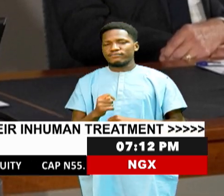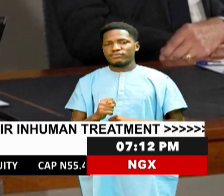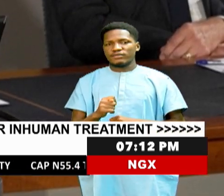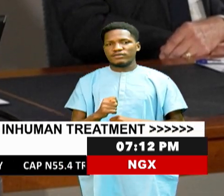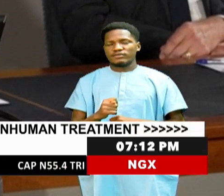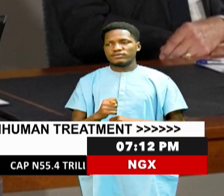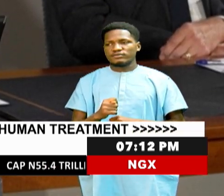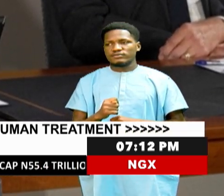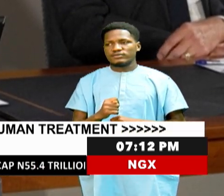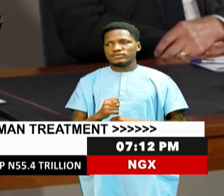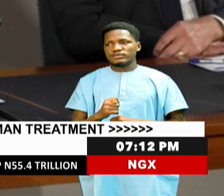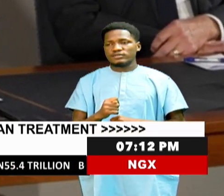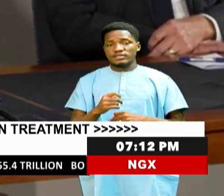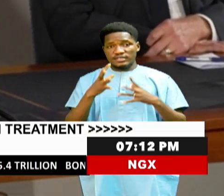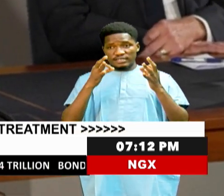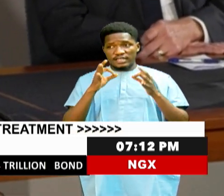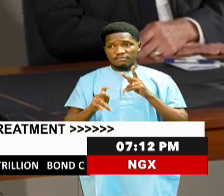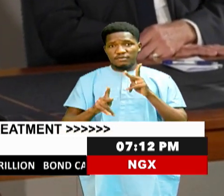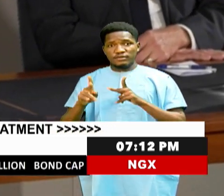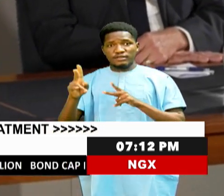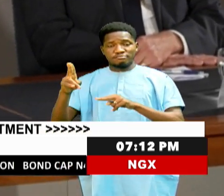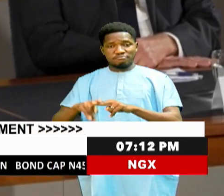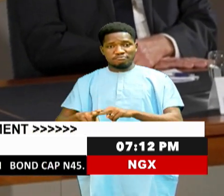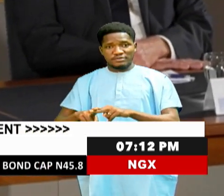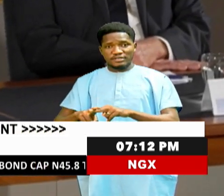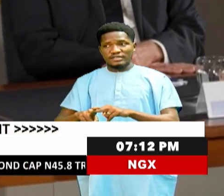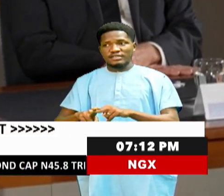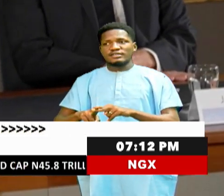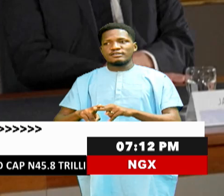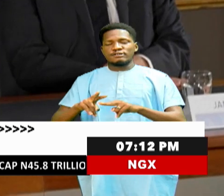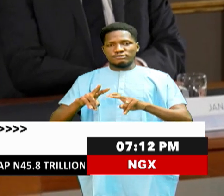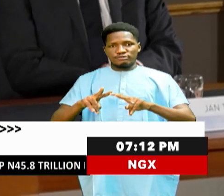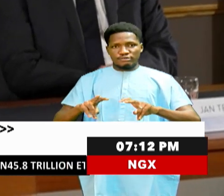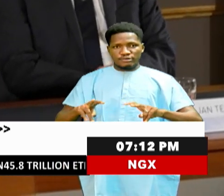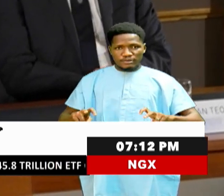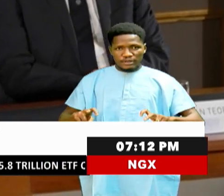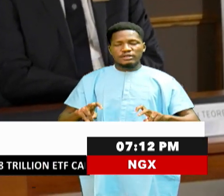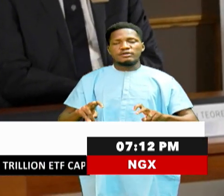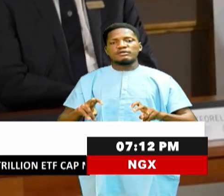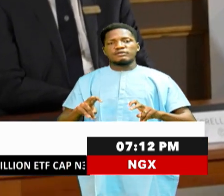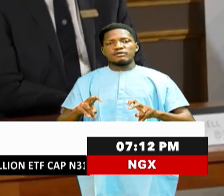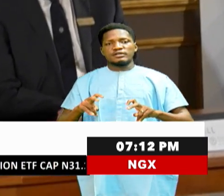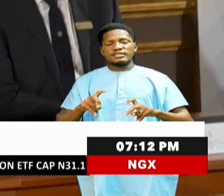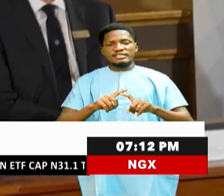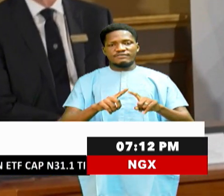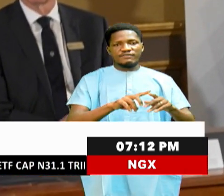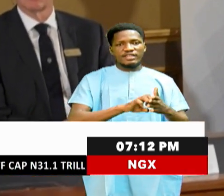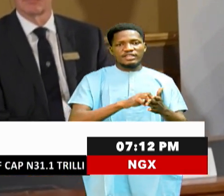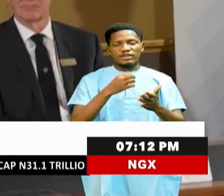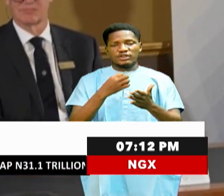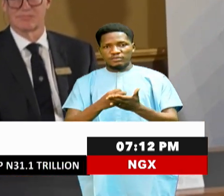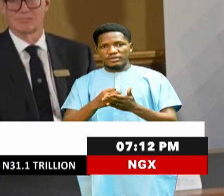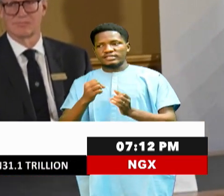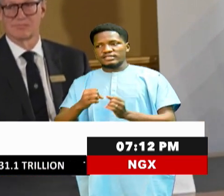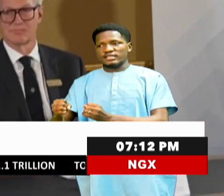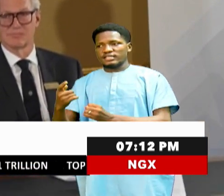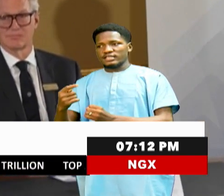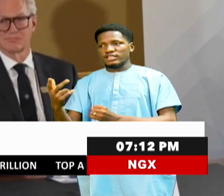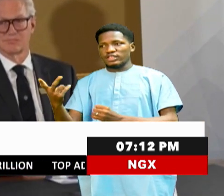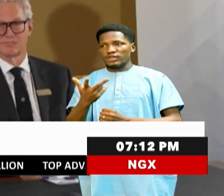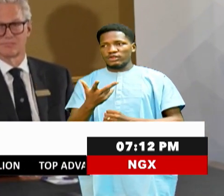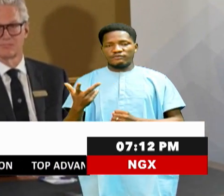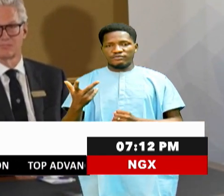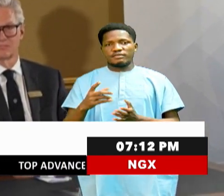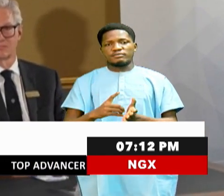examining the various political and economic systems introduced by European colonizers, the three professors demonstrated a relationship